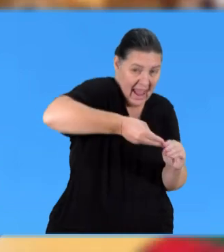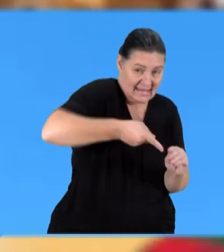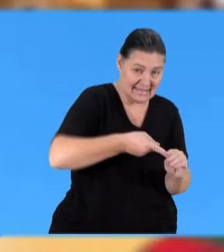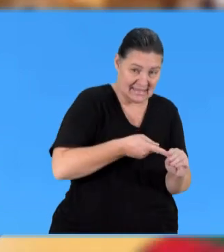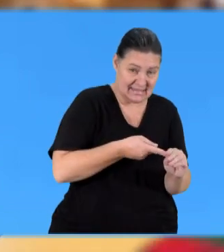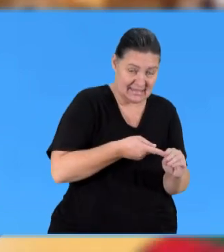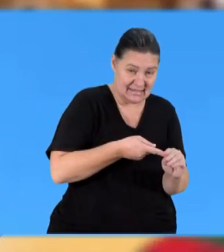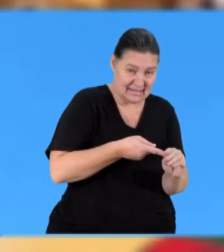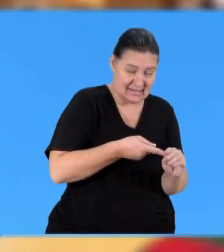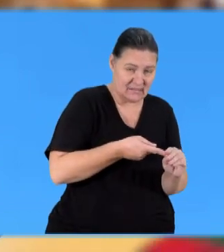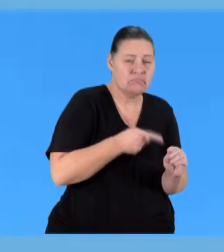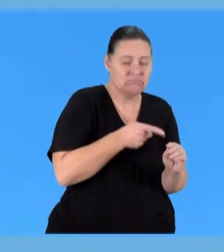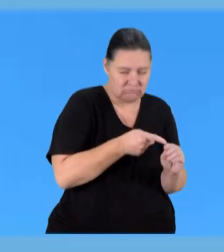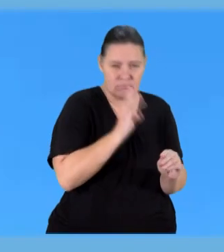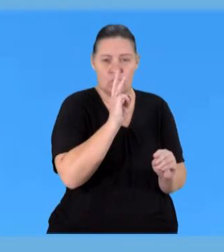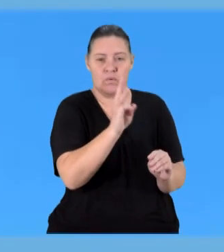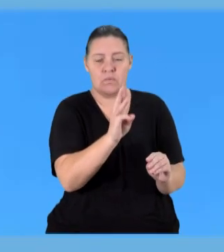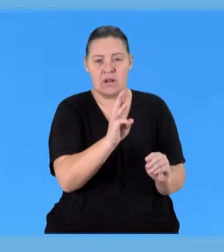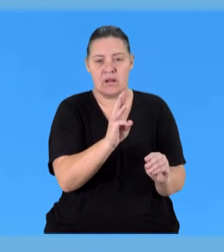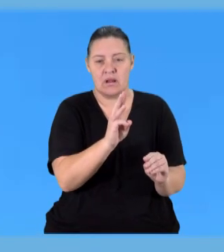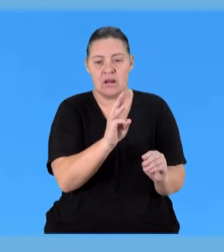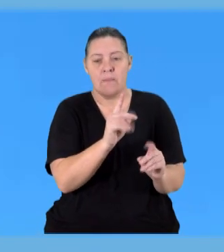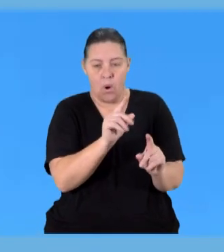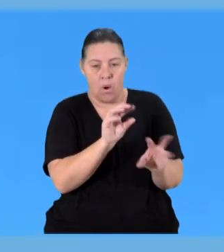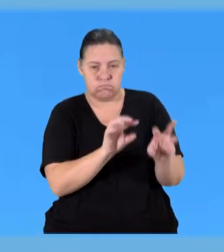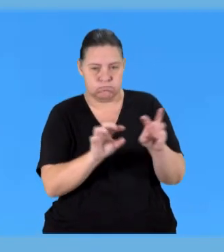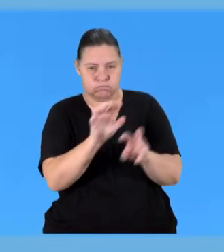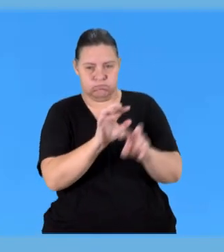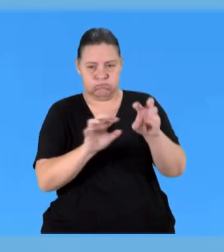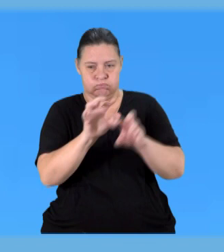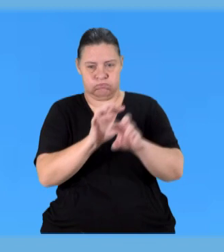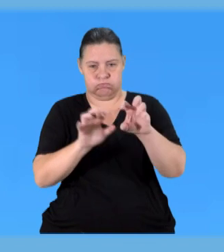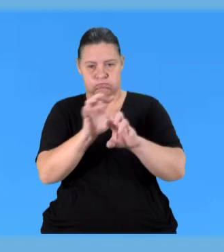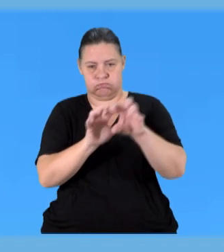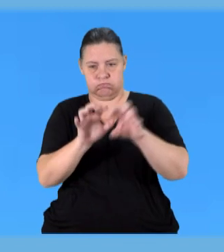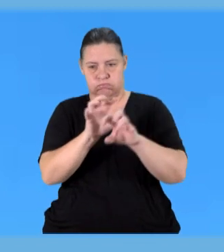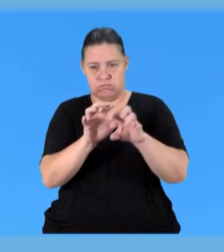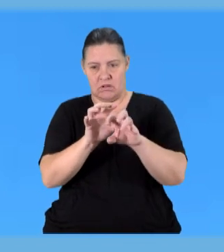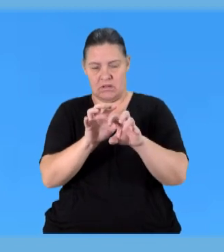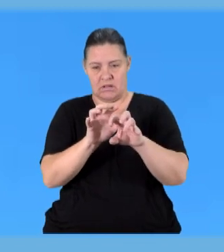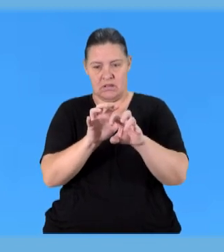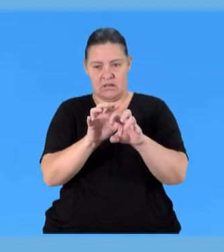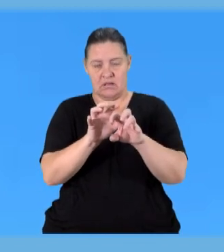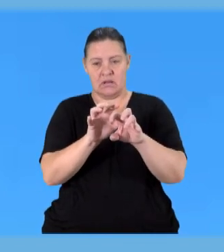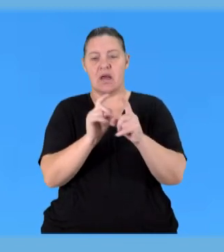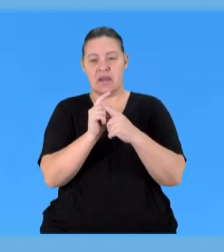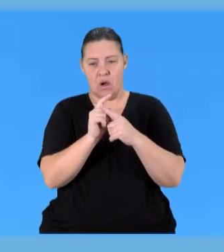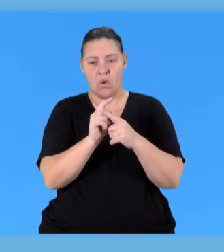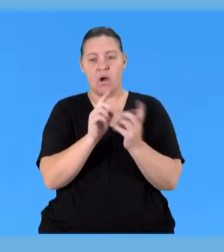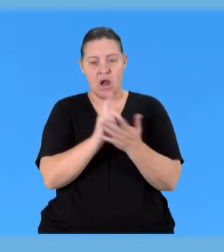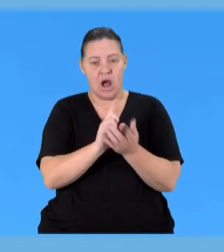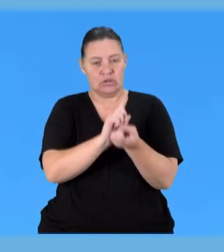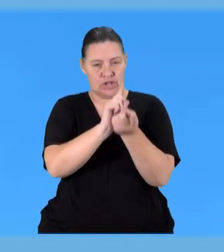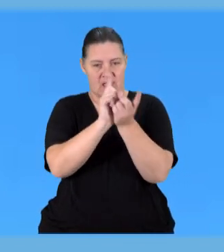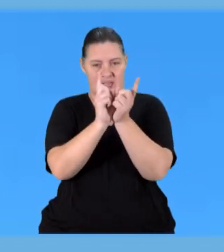into the substance, they're going to start moving around more vigorously up until they get to a point where now the phase change starts to